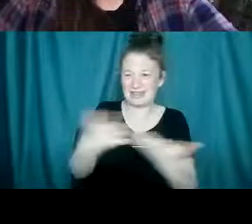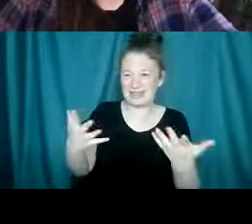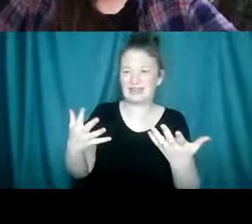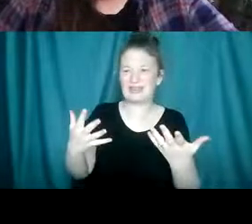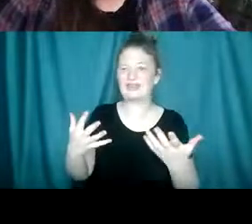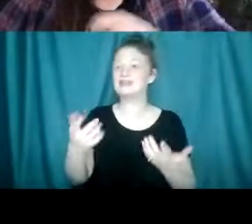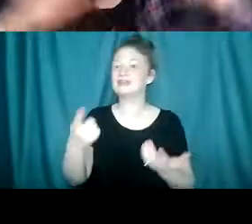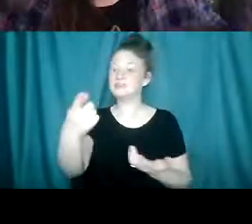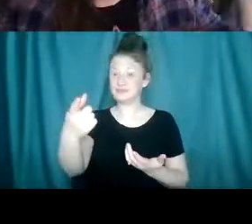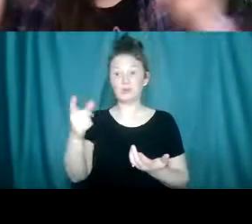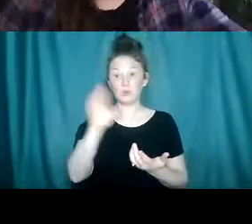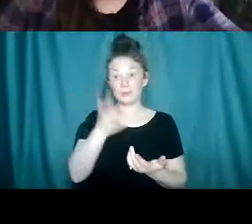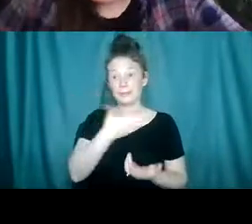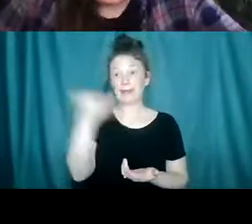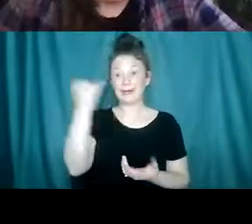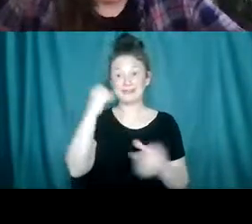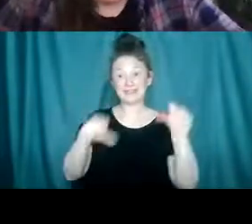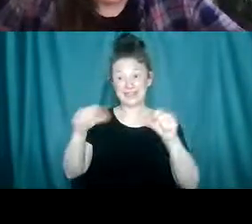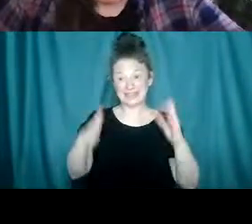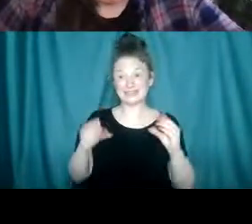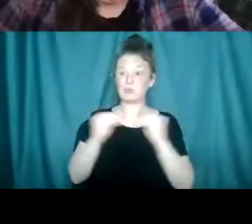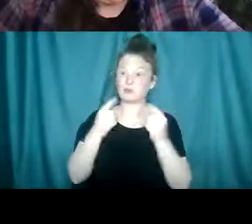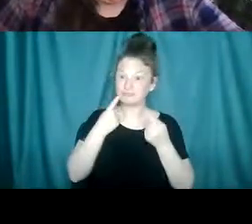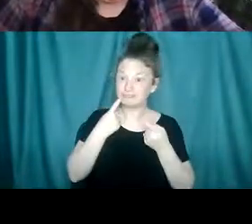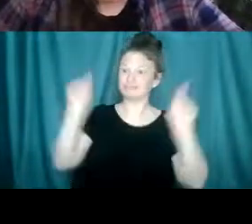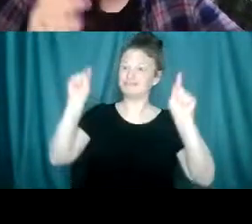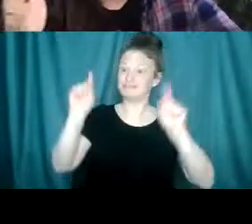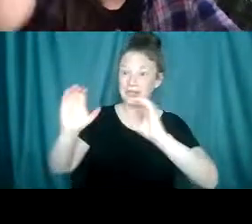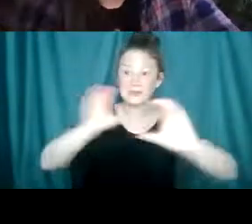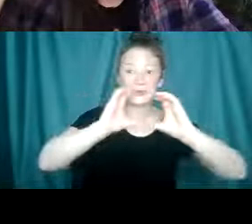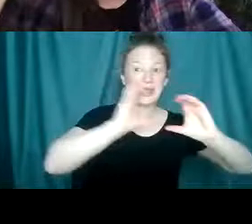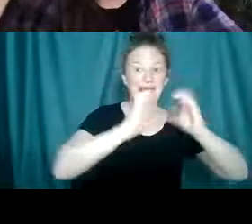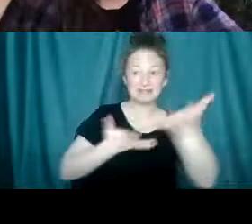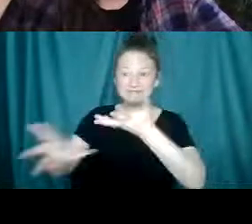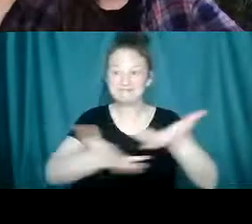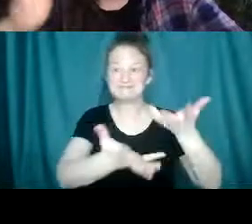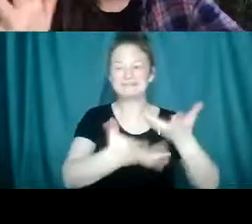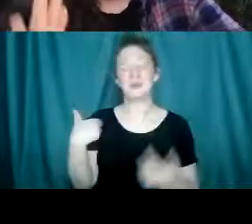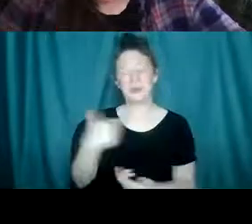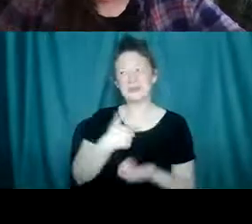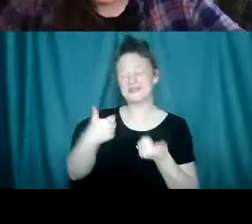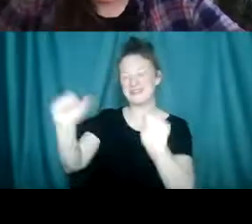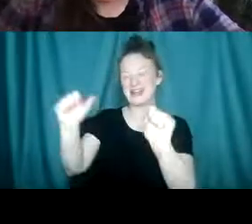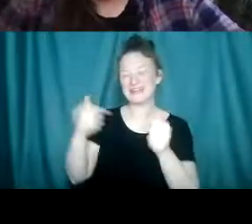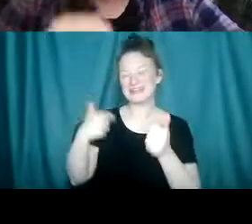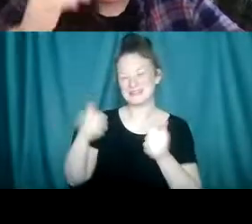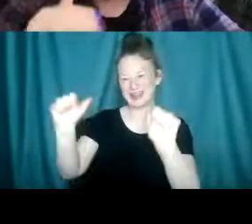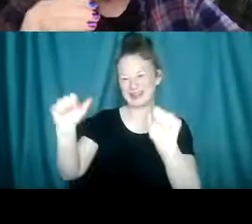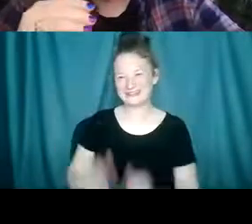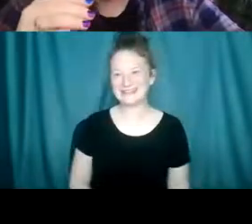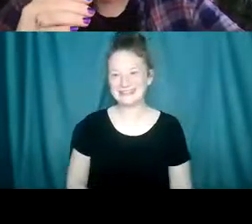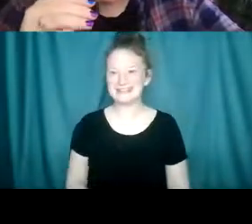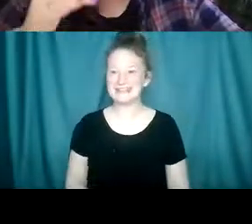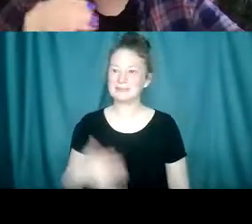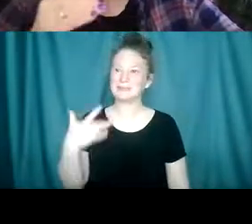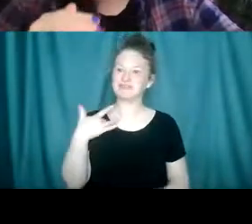more effectively communicated with each other, but yes, we're trying a pretty good job. But usually after